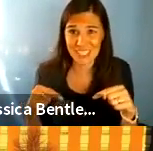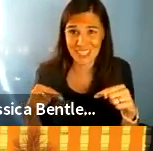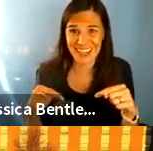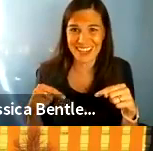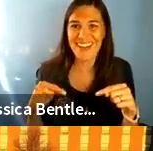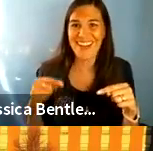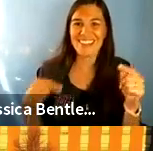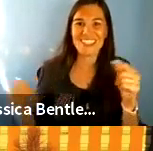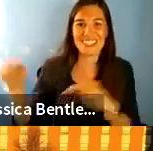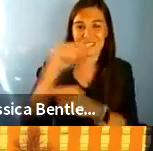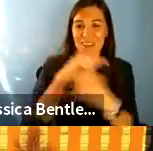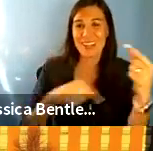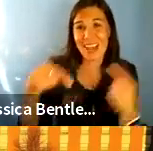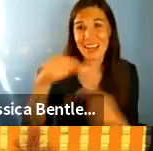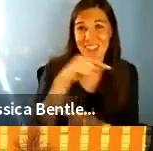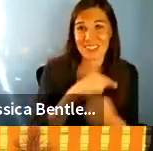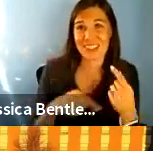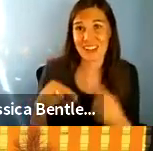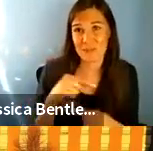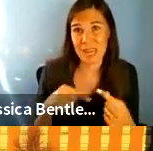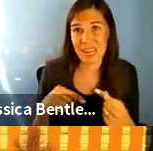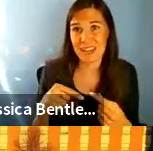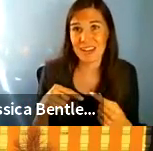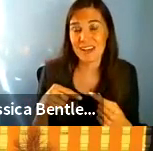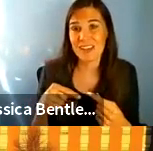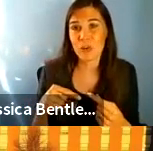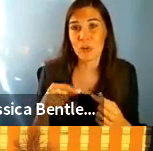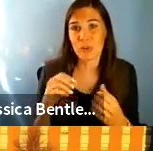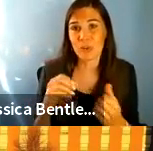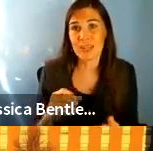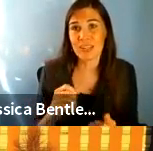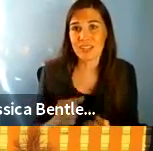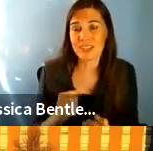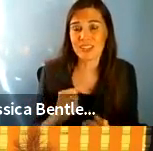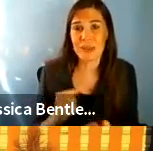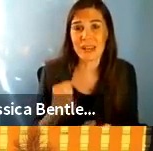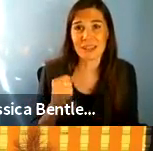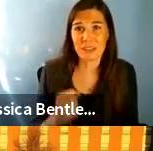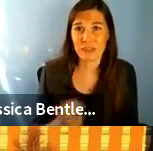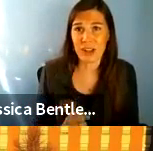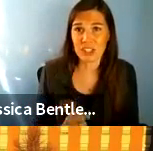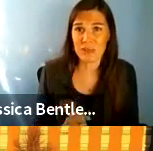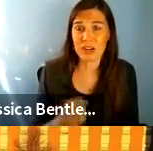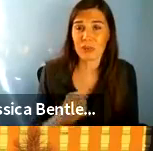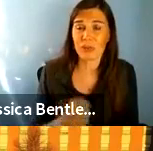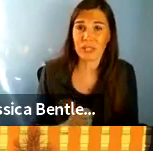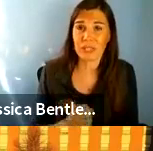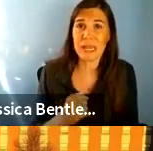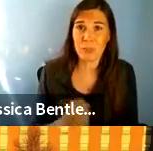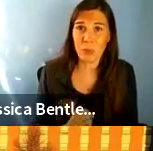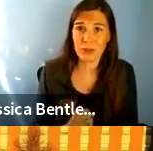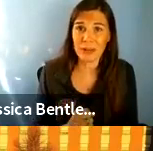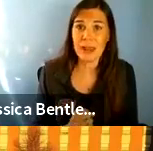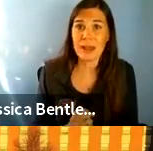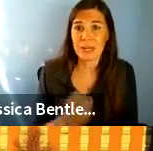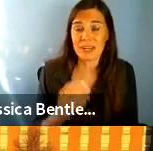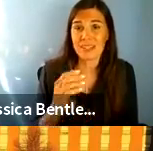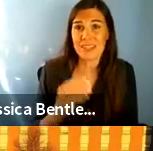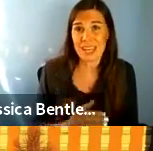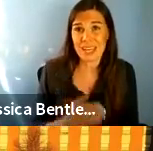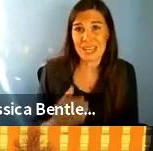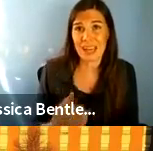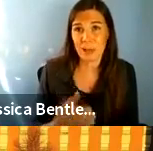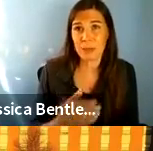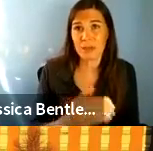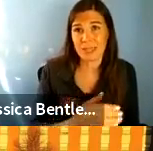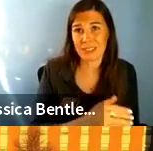Bloomsburg teaching, was just through connections that I've made. So those connections that you make as a freshman are really important because